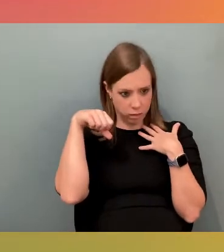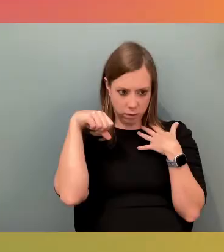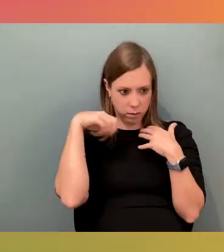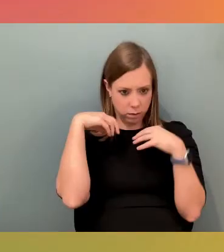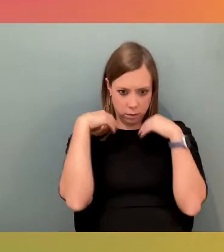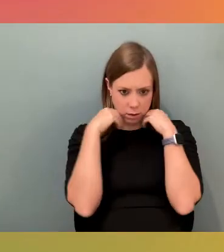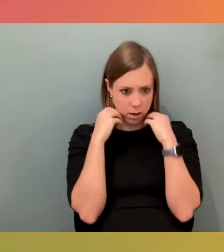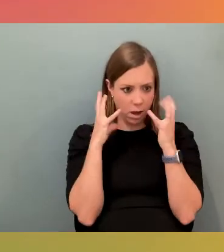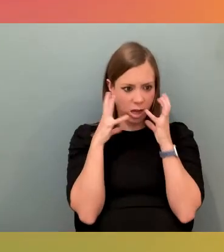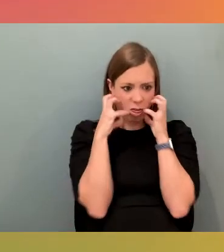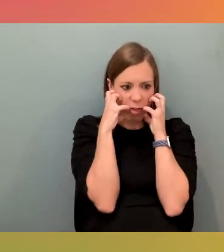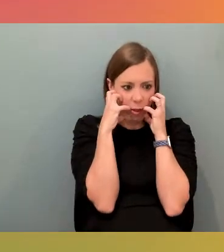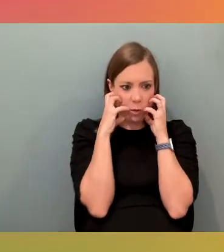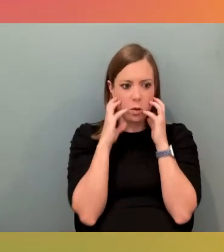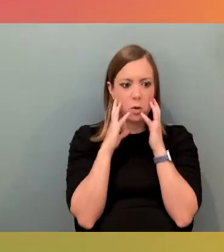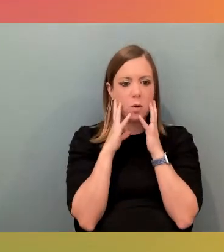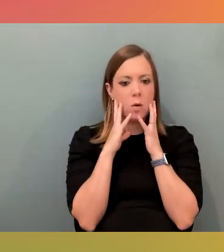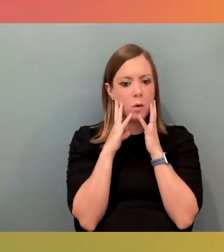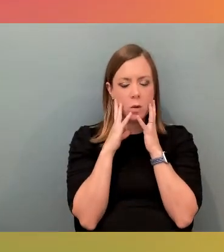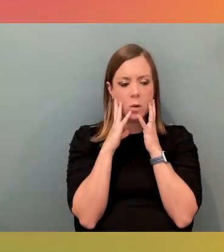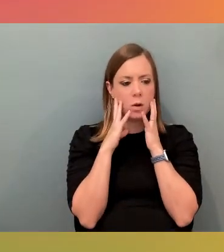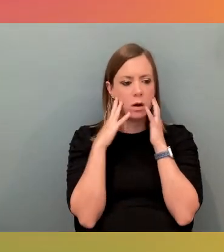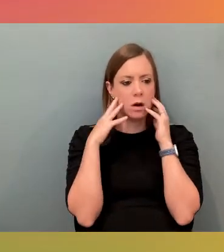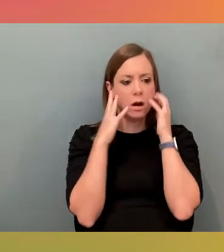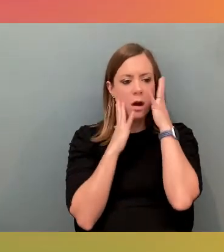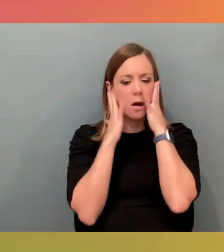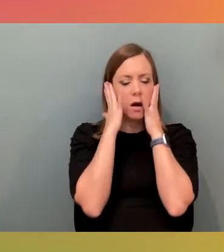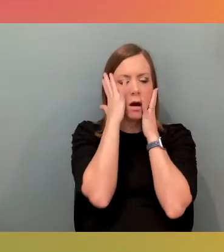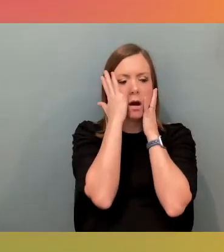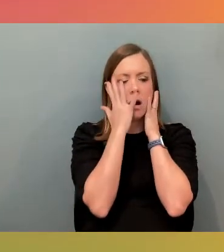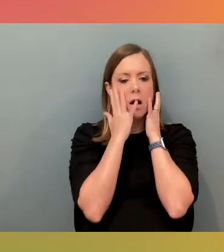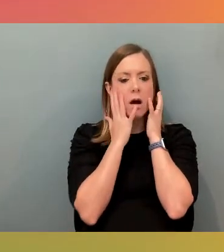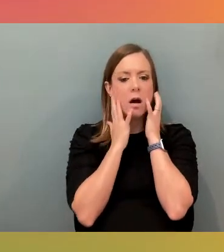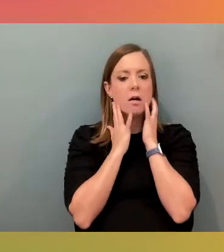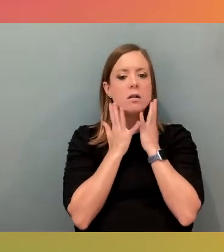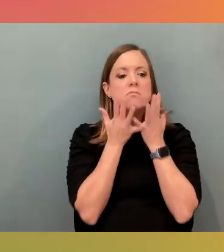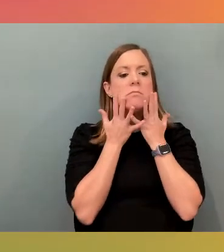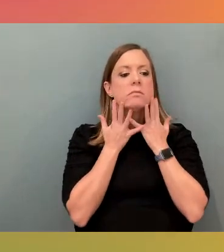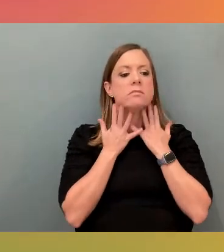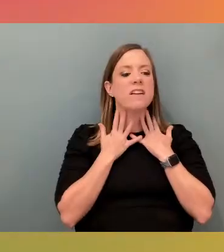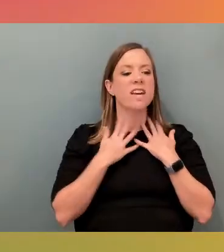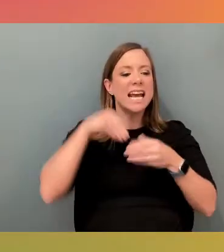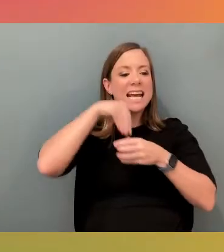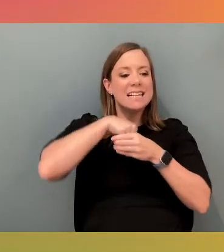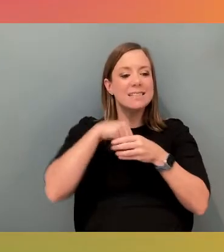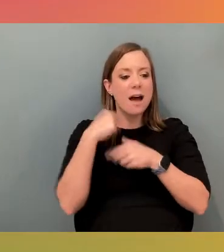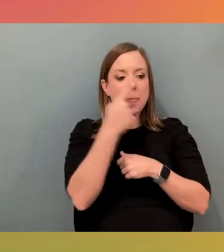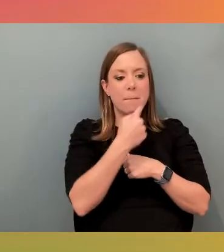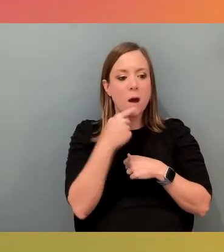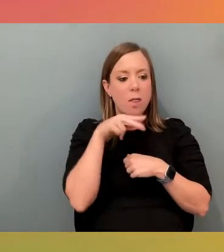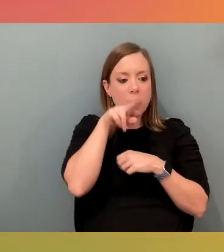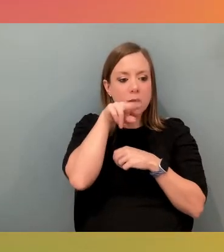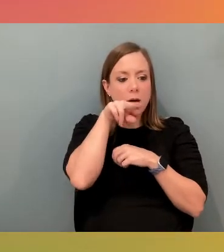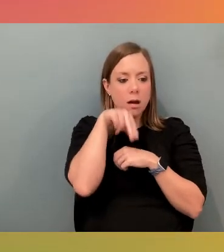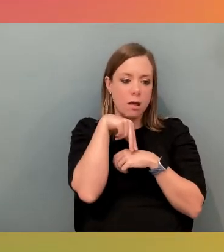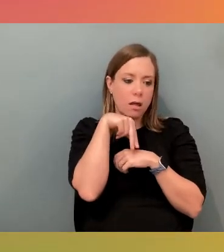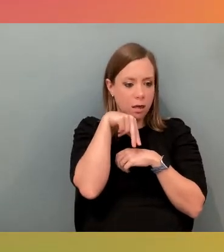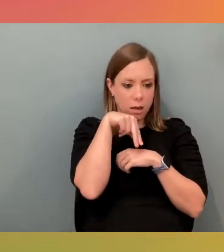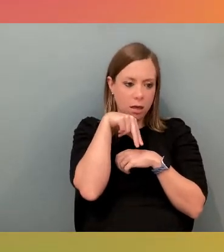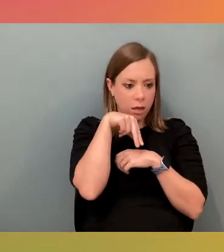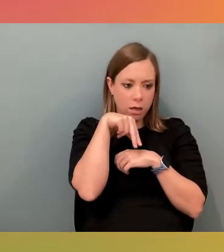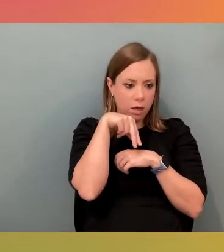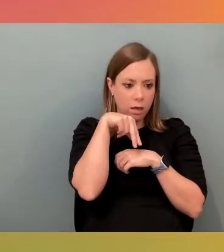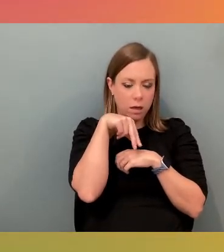Unclench and soften even the muscles inside your mouth, your tongue, and around your nose.